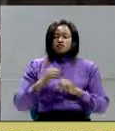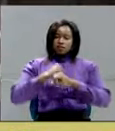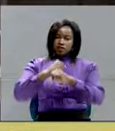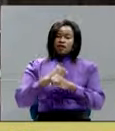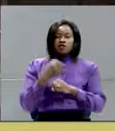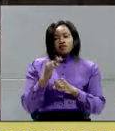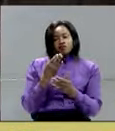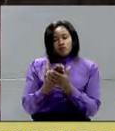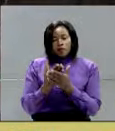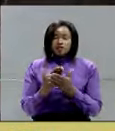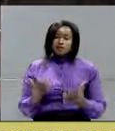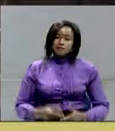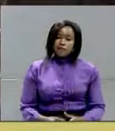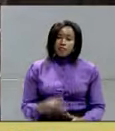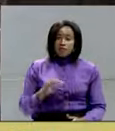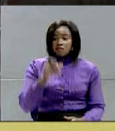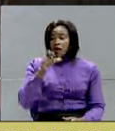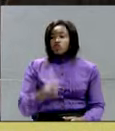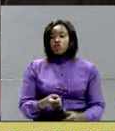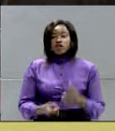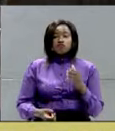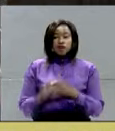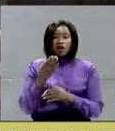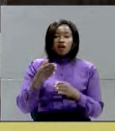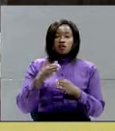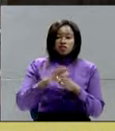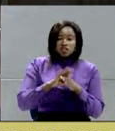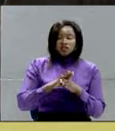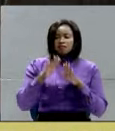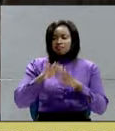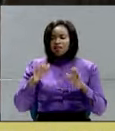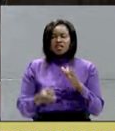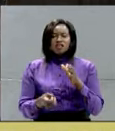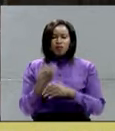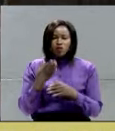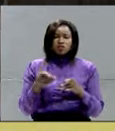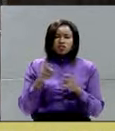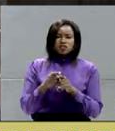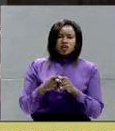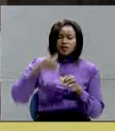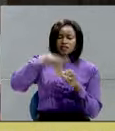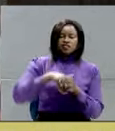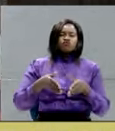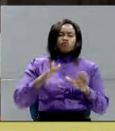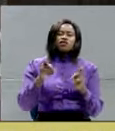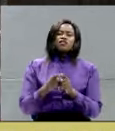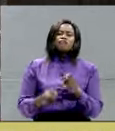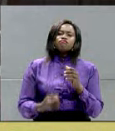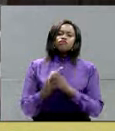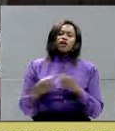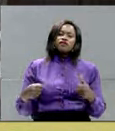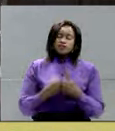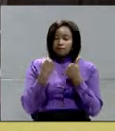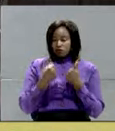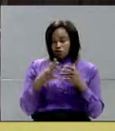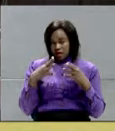congestion, everyone puts up the business they want, you find the market is coming up, all of a sudden it is in the road and causing accidents. So we are allowing those